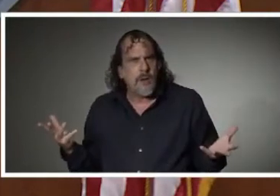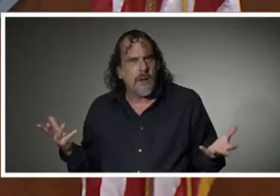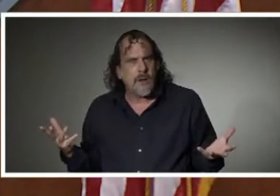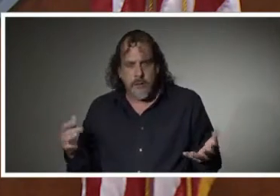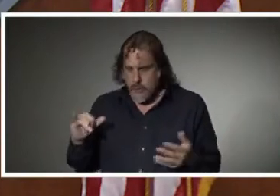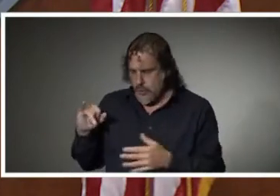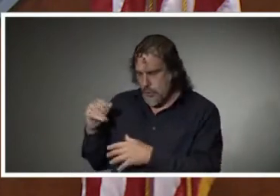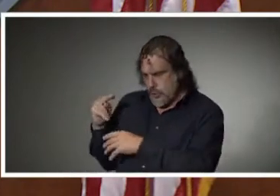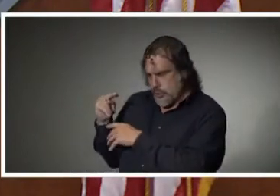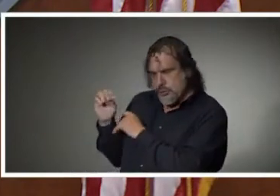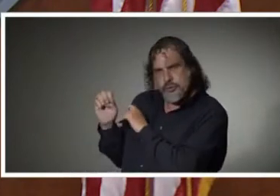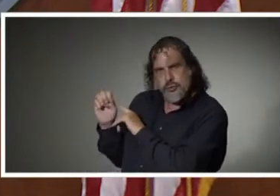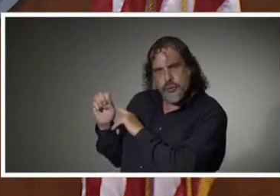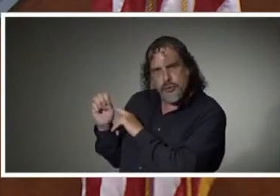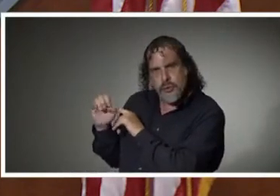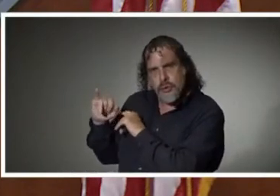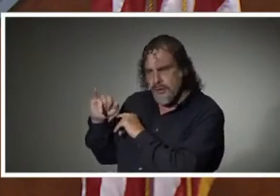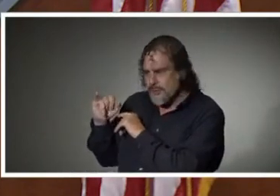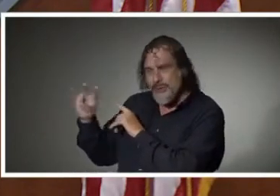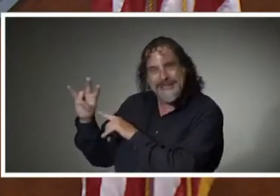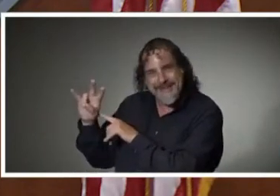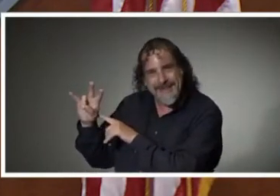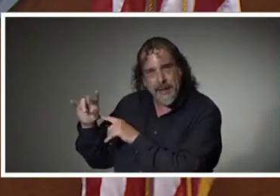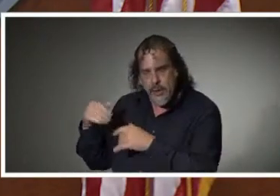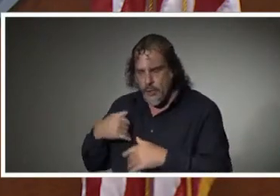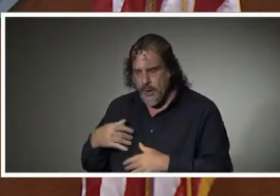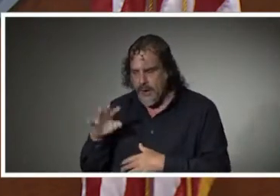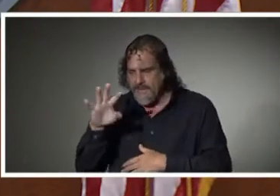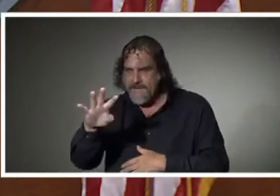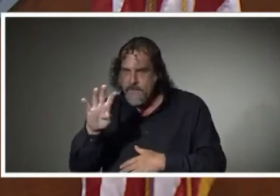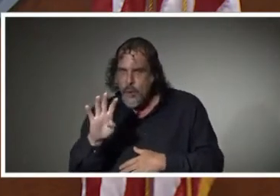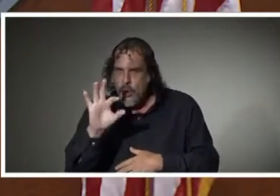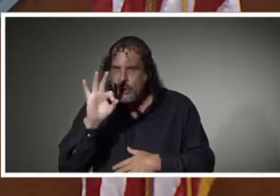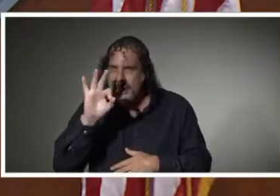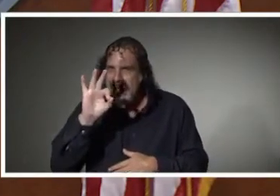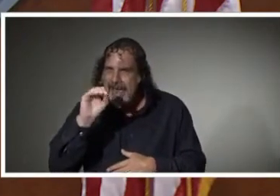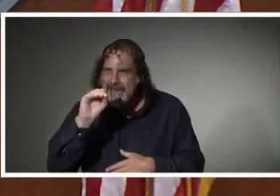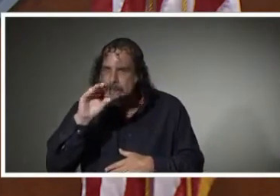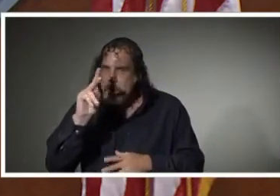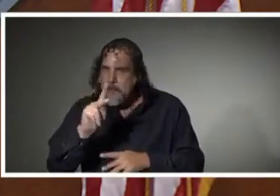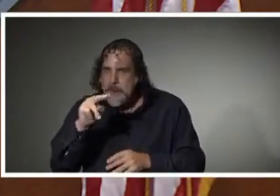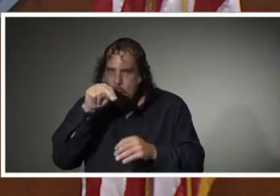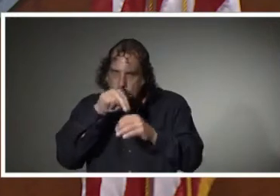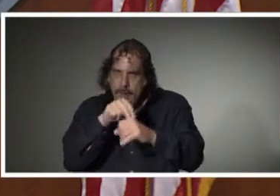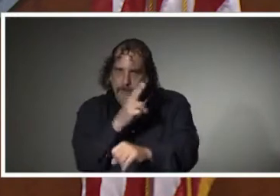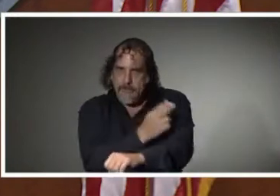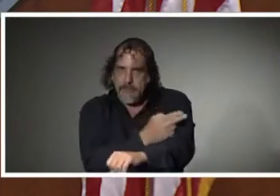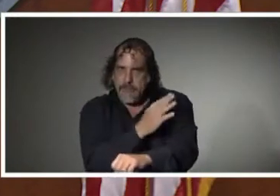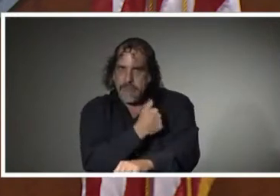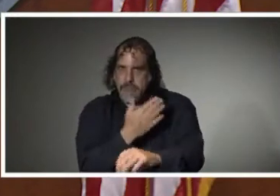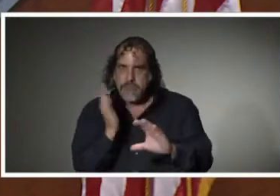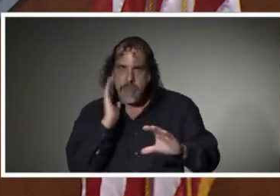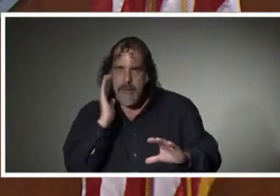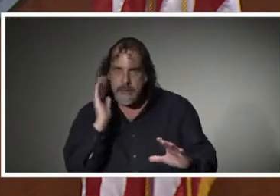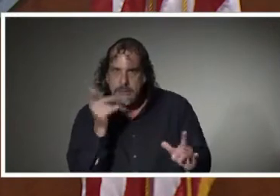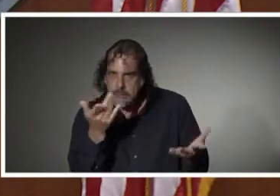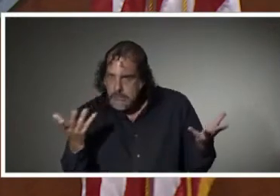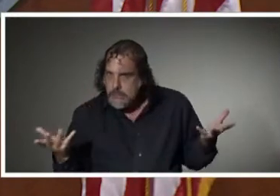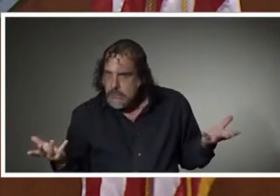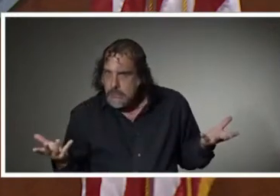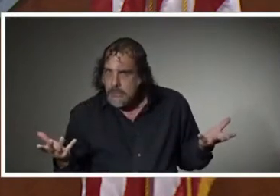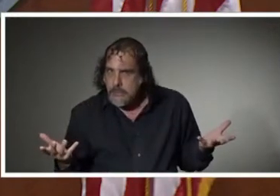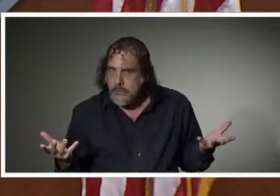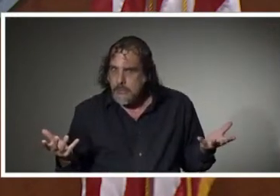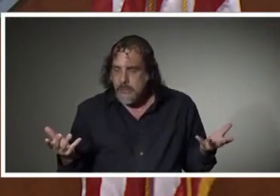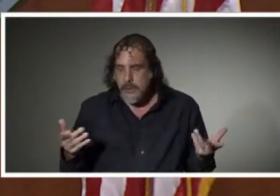On June the 27th, we had 490 people in hospital beds with COVID-19.